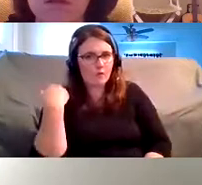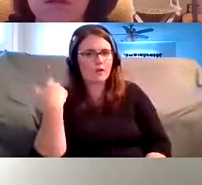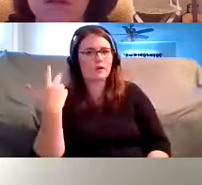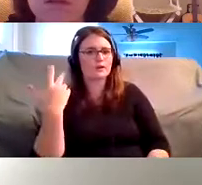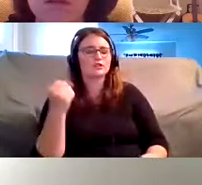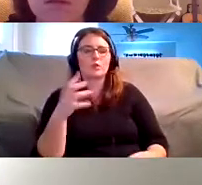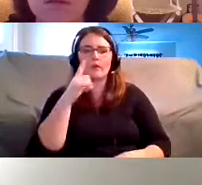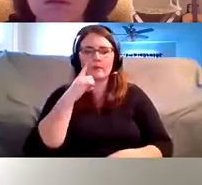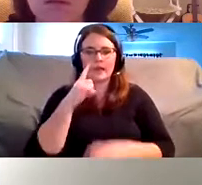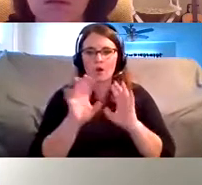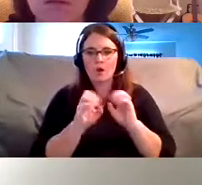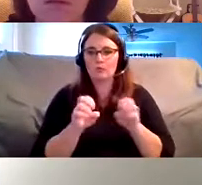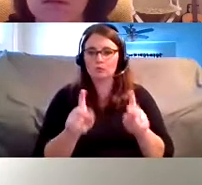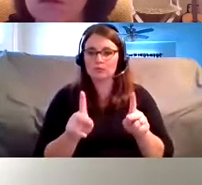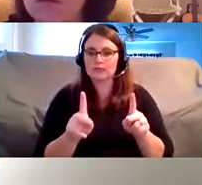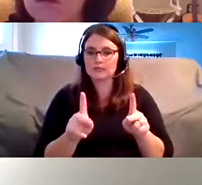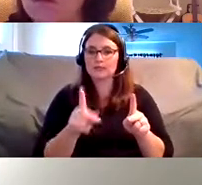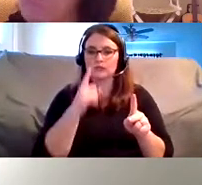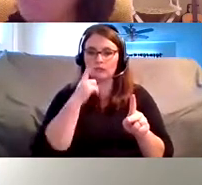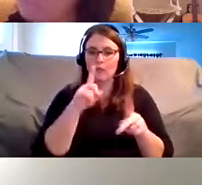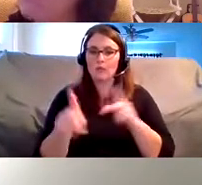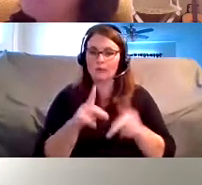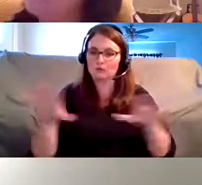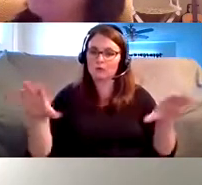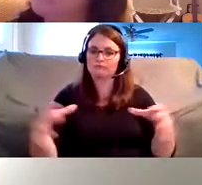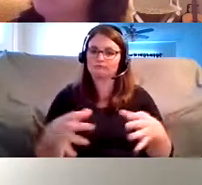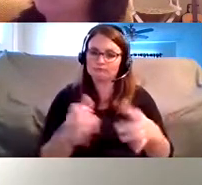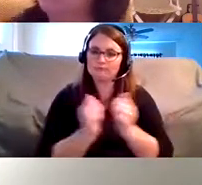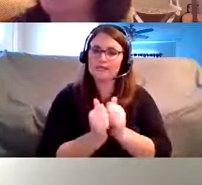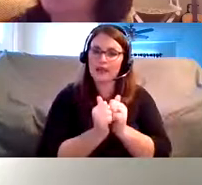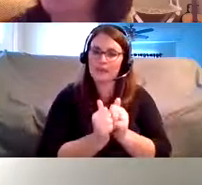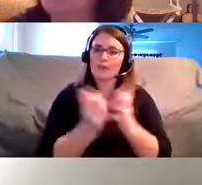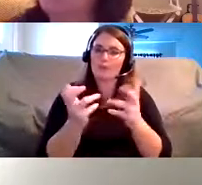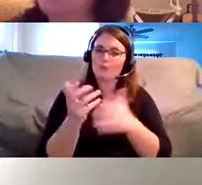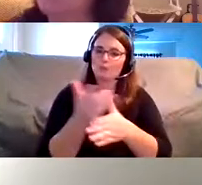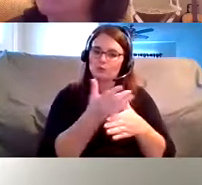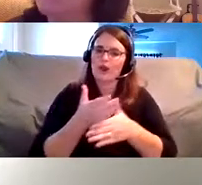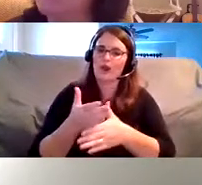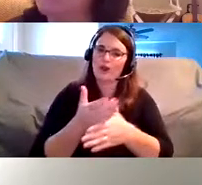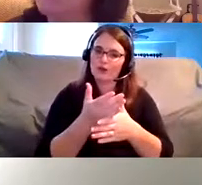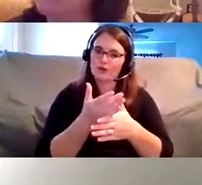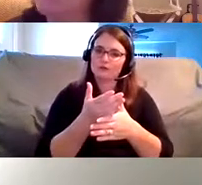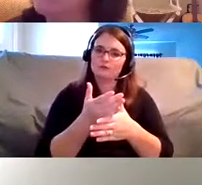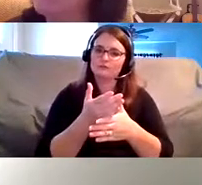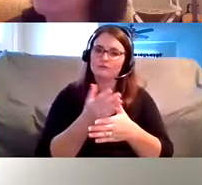opportunities to bring people together who may want to share certain, experiences.